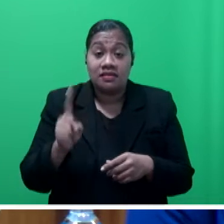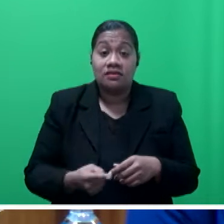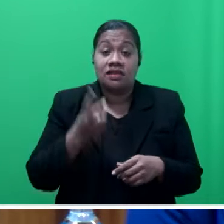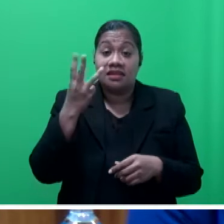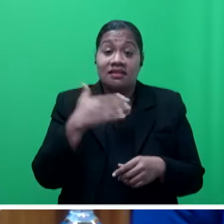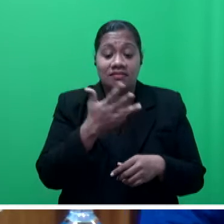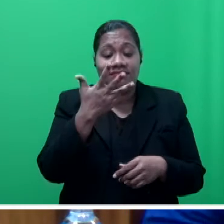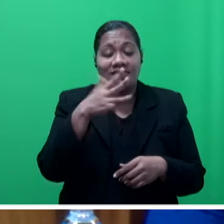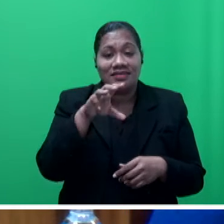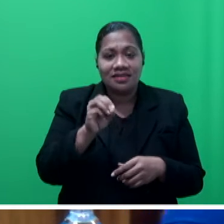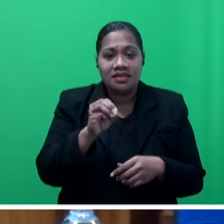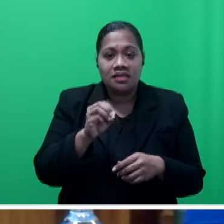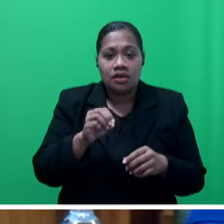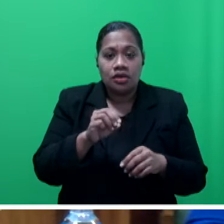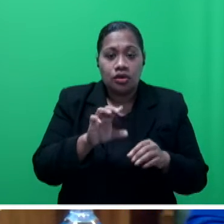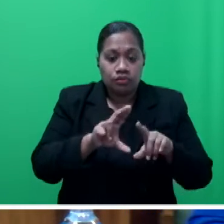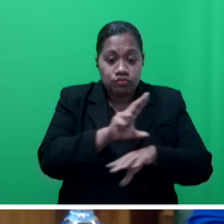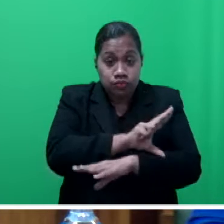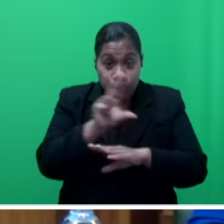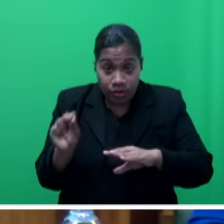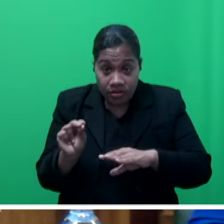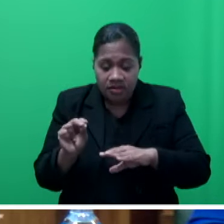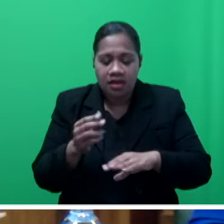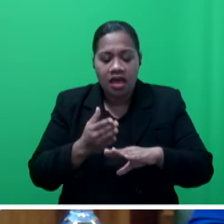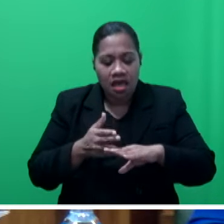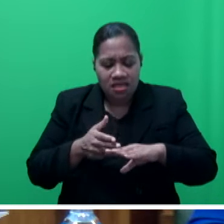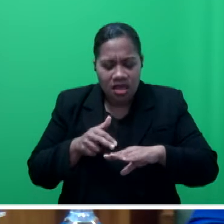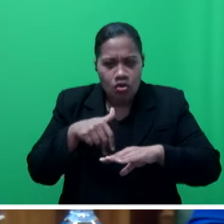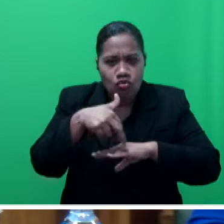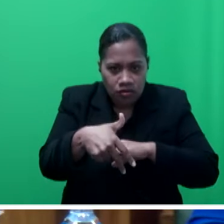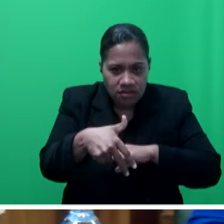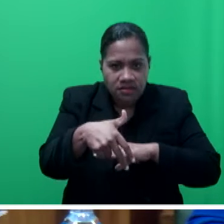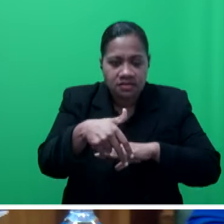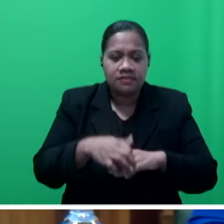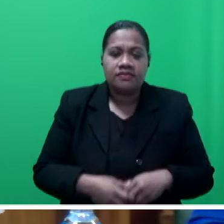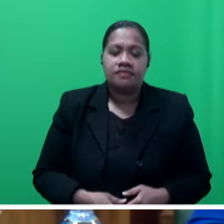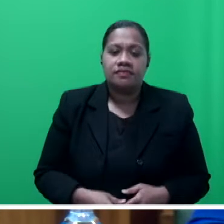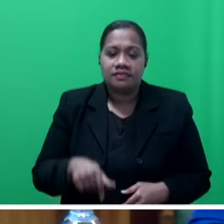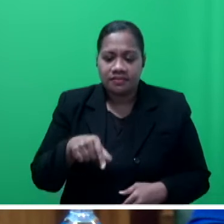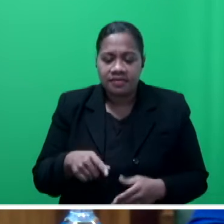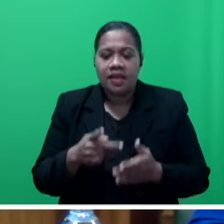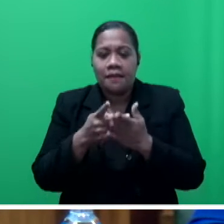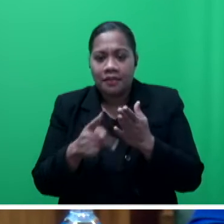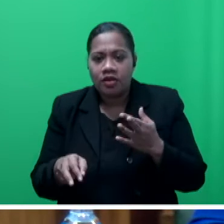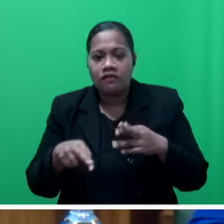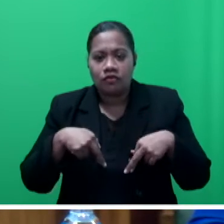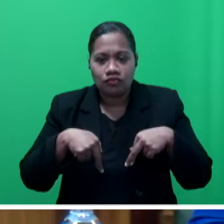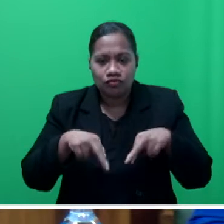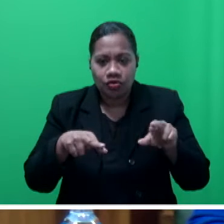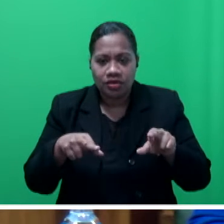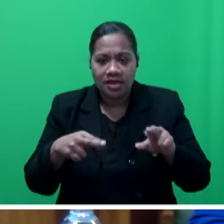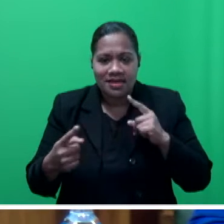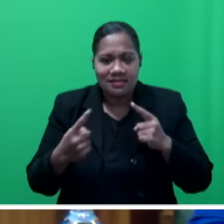and crossings. These bridges and crossings form part of the road network, and they're very important